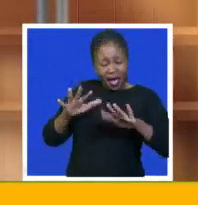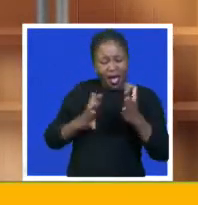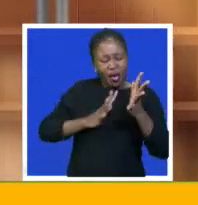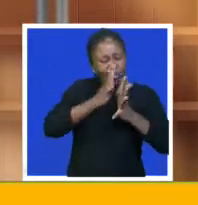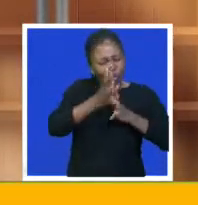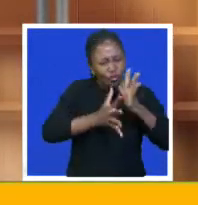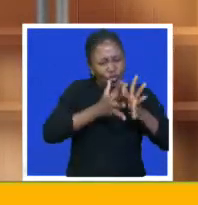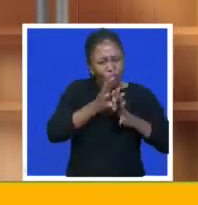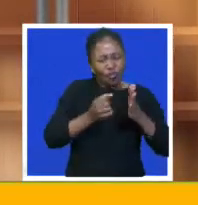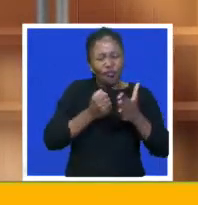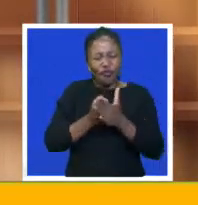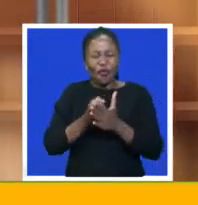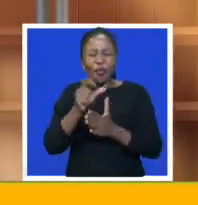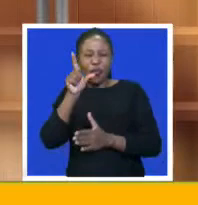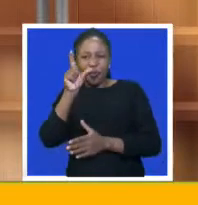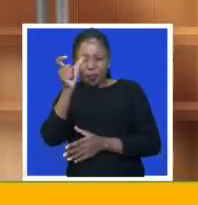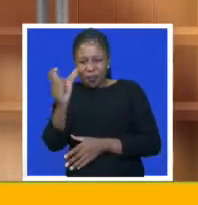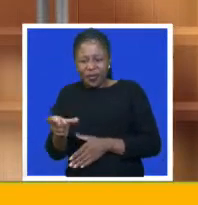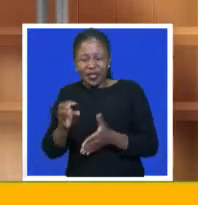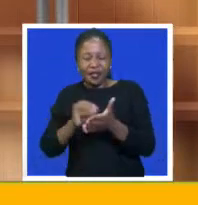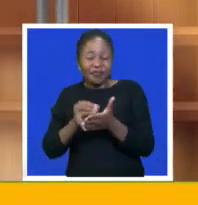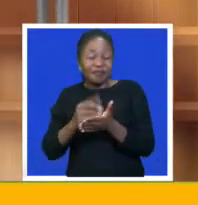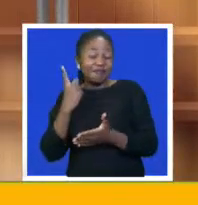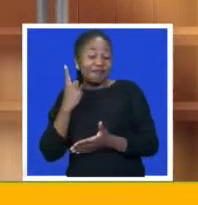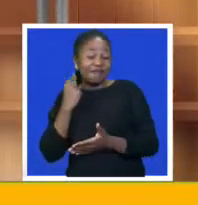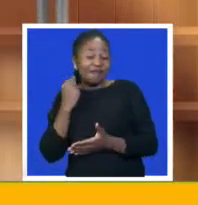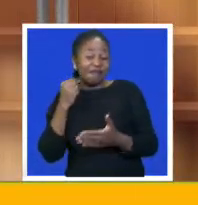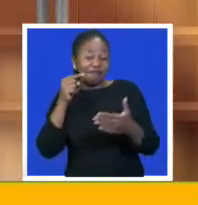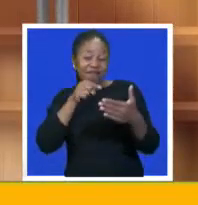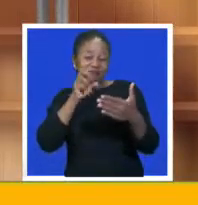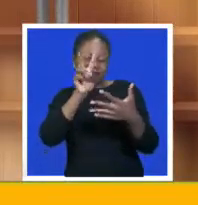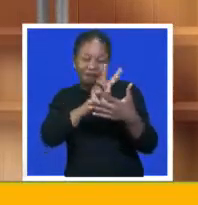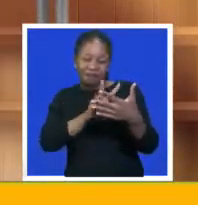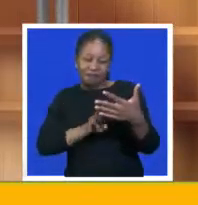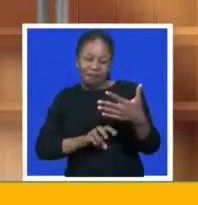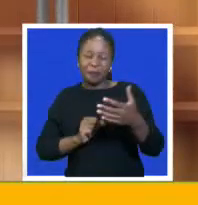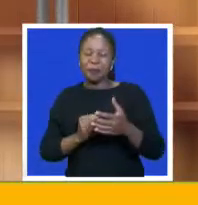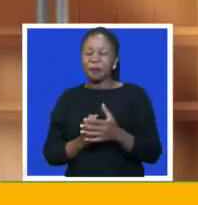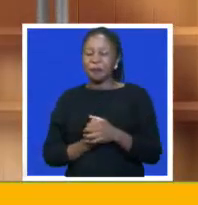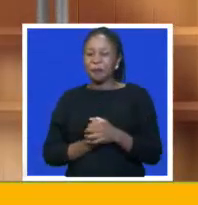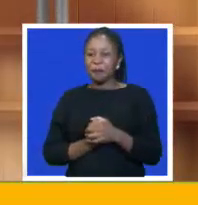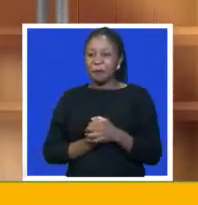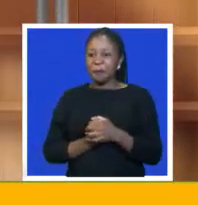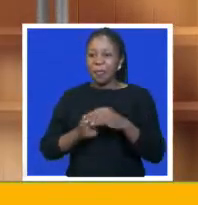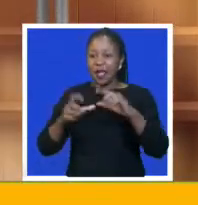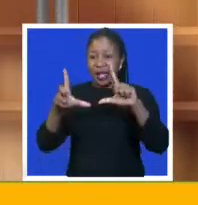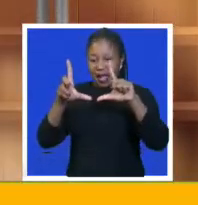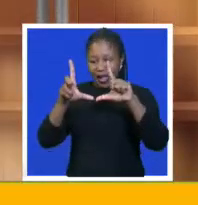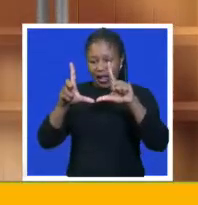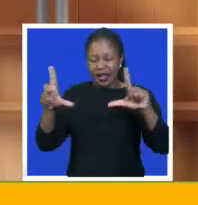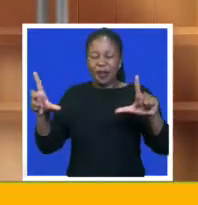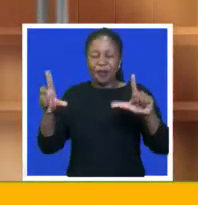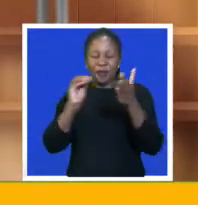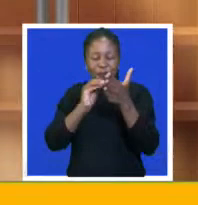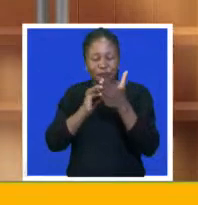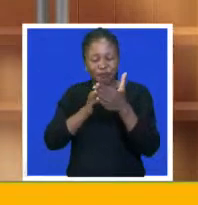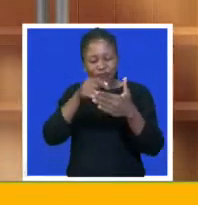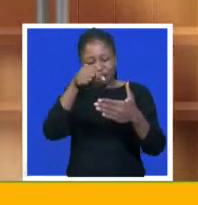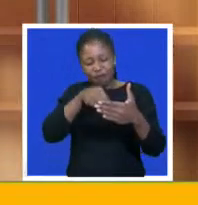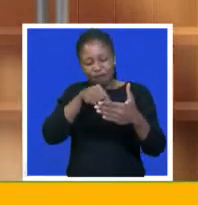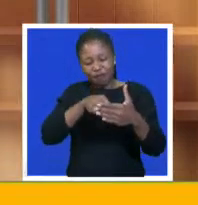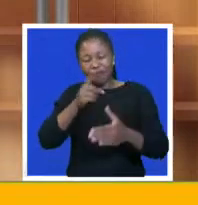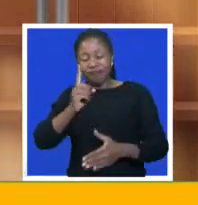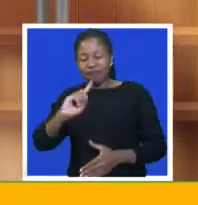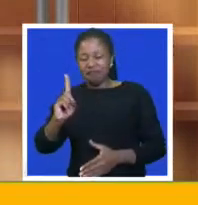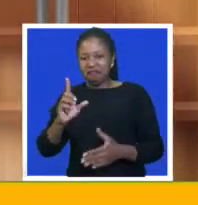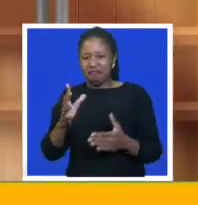used. So moving on, let's recall also language features, my dear learner at home. Right now we are talking about the